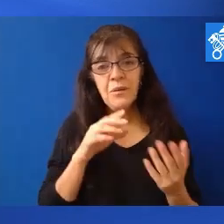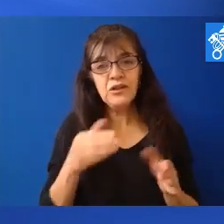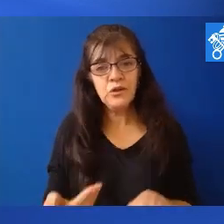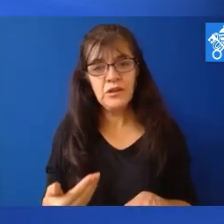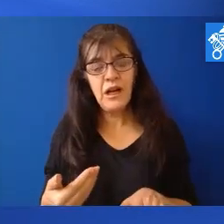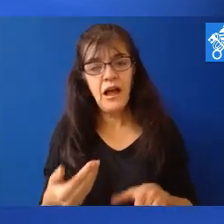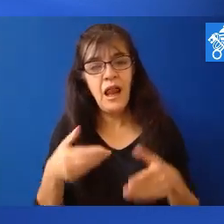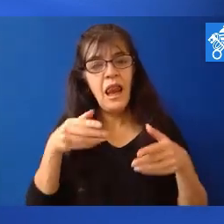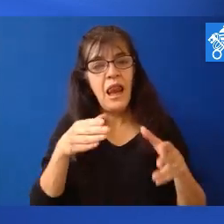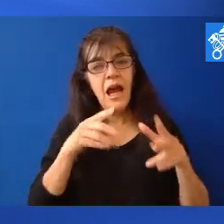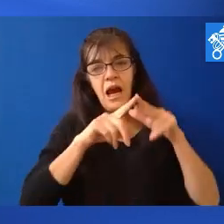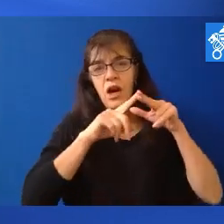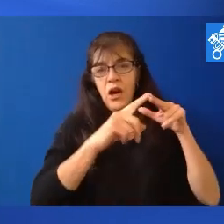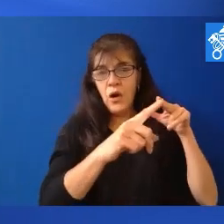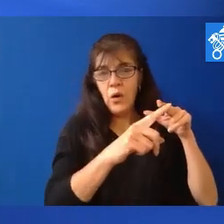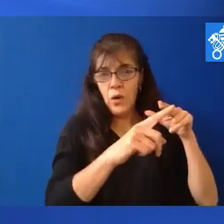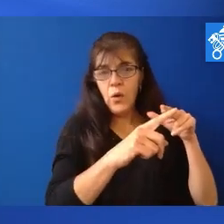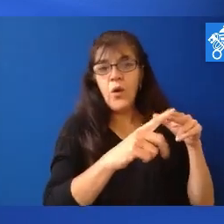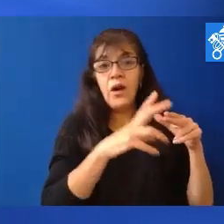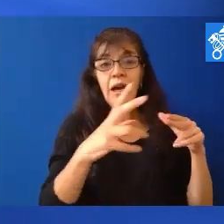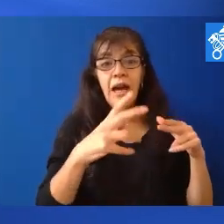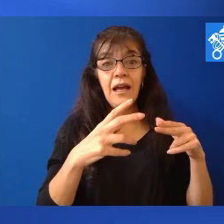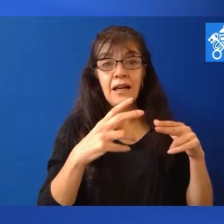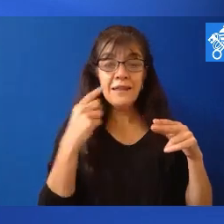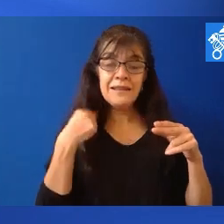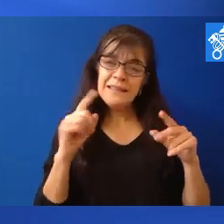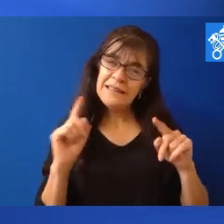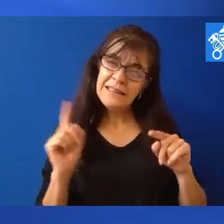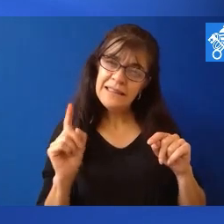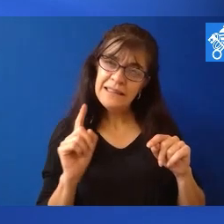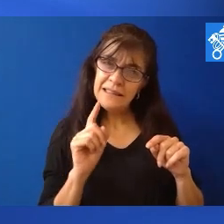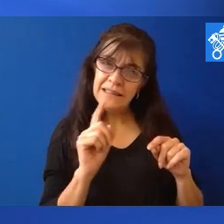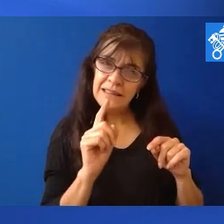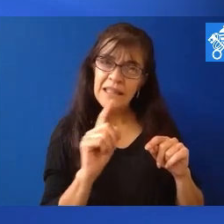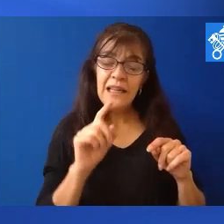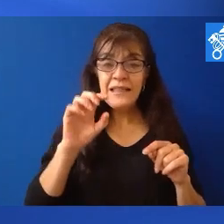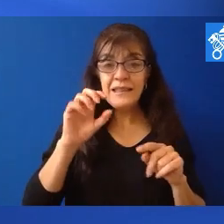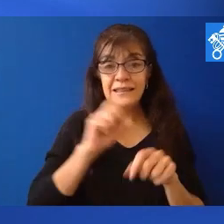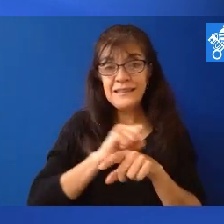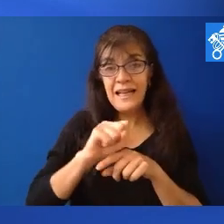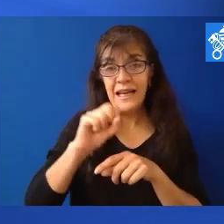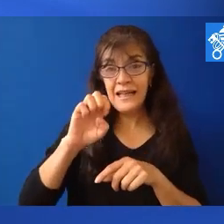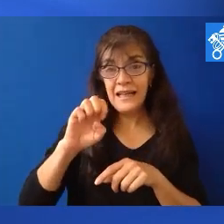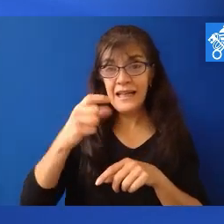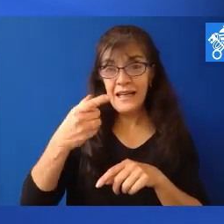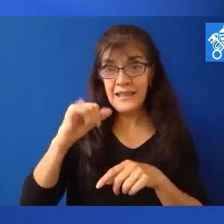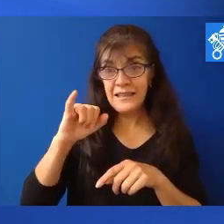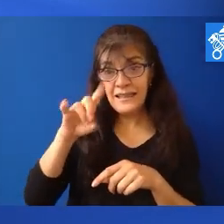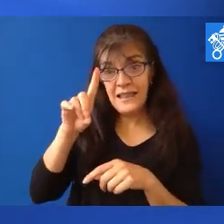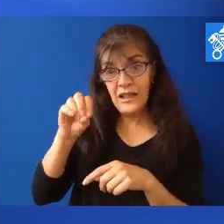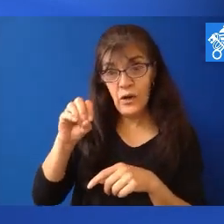about to die. She somehow survived, and her plight came to the attention of the Sant'Egidio